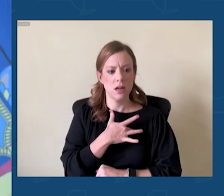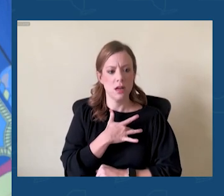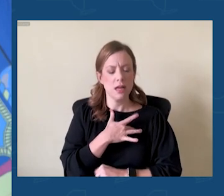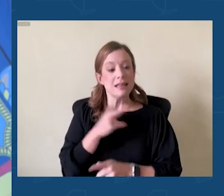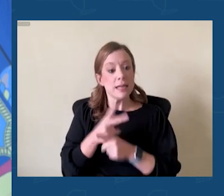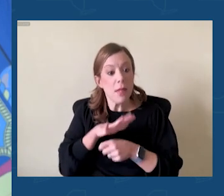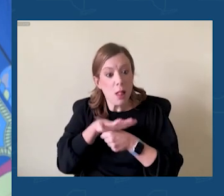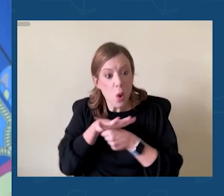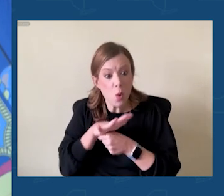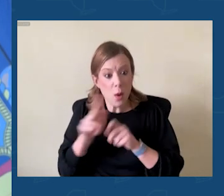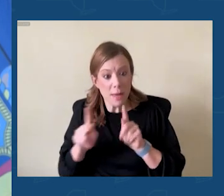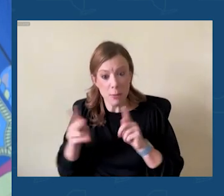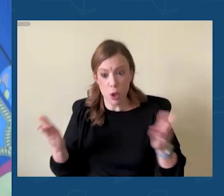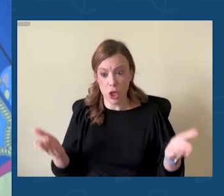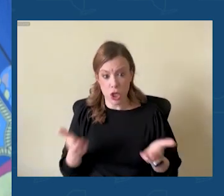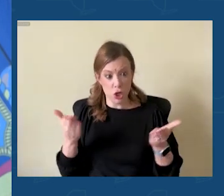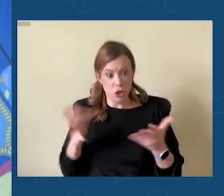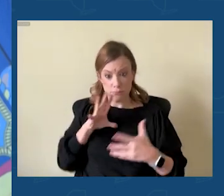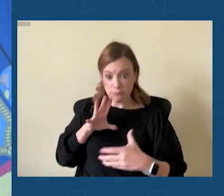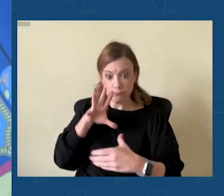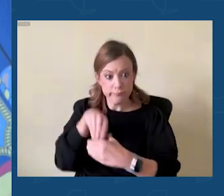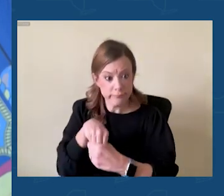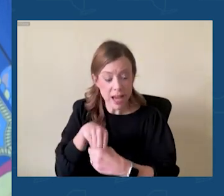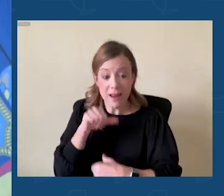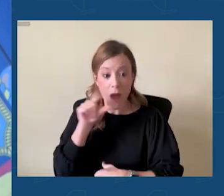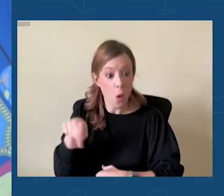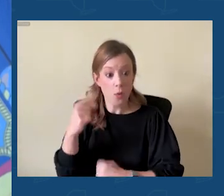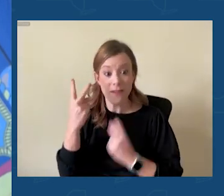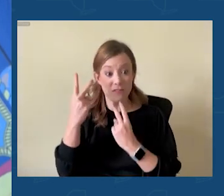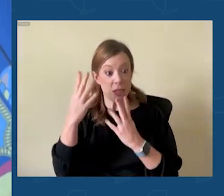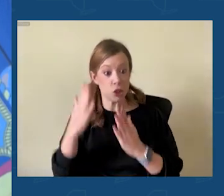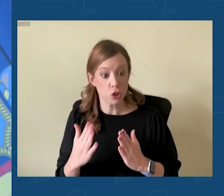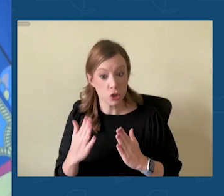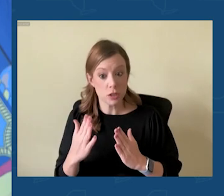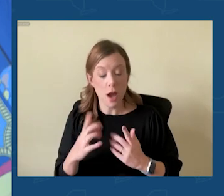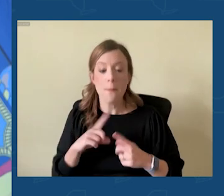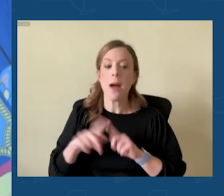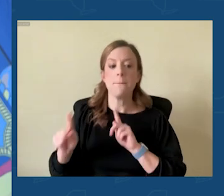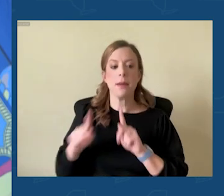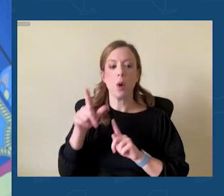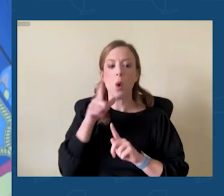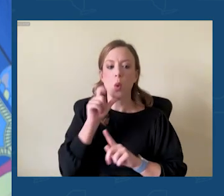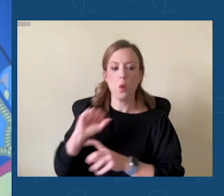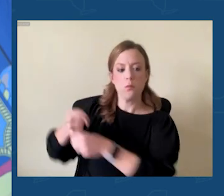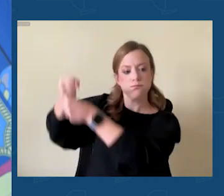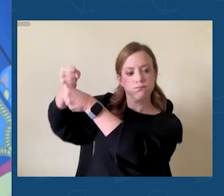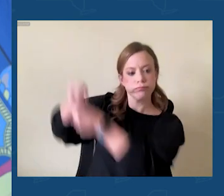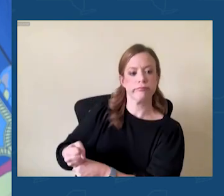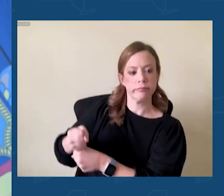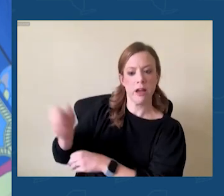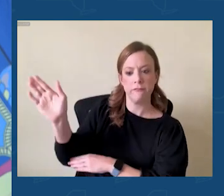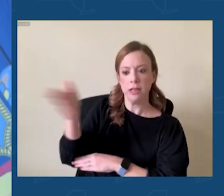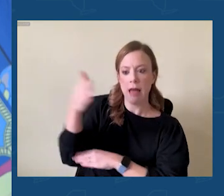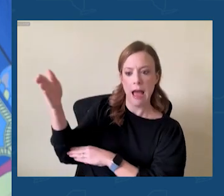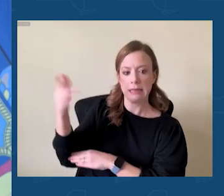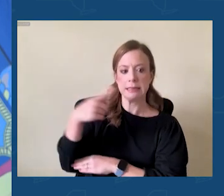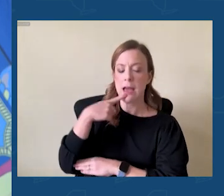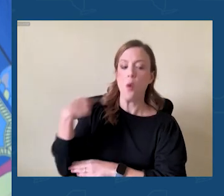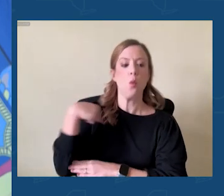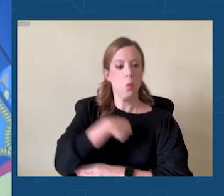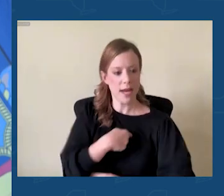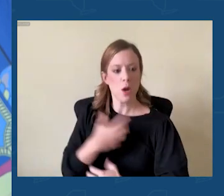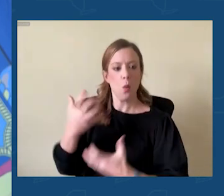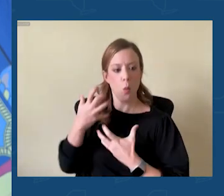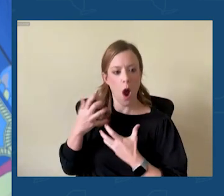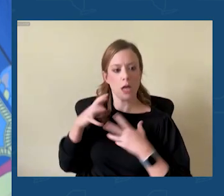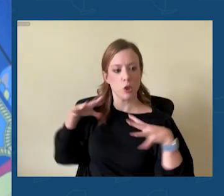engaged year-round. It's not just about visitors, it's about the people who planted the flag here and says, I want to live in this part of the capital region because I understand